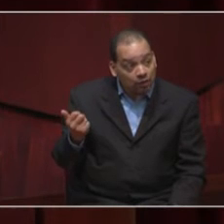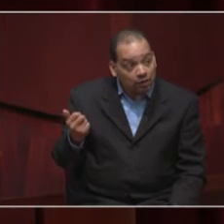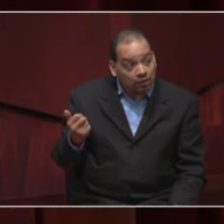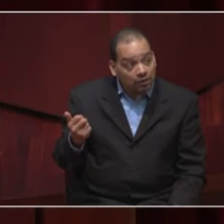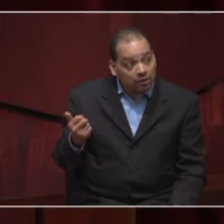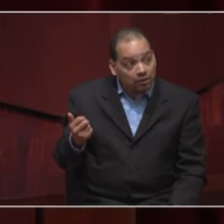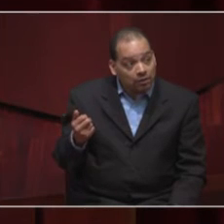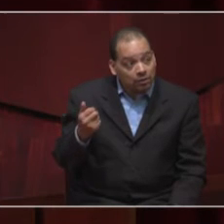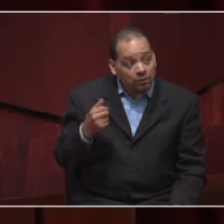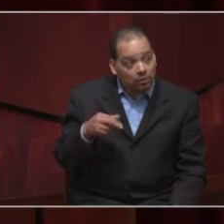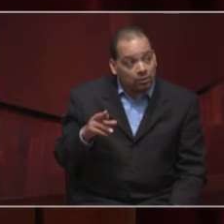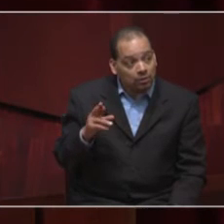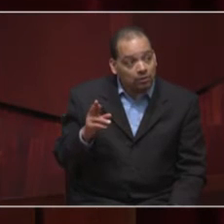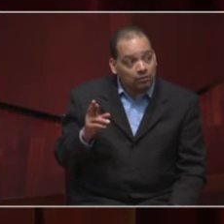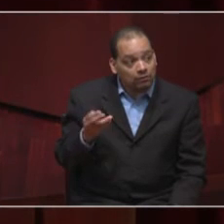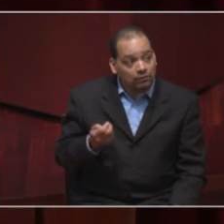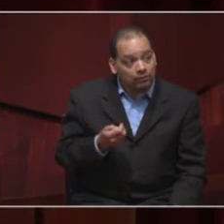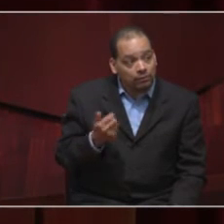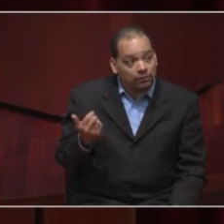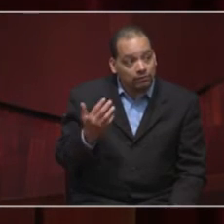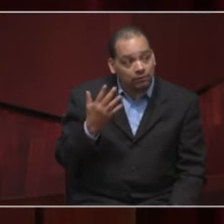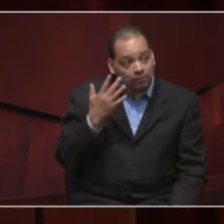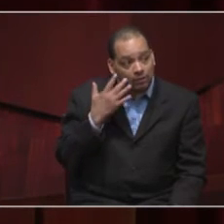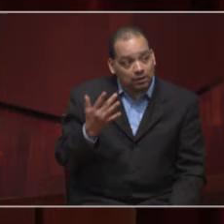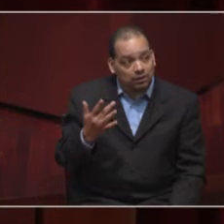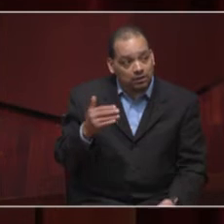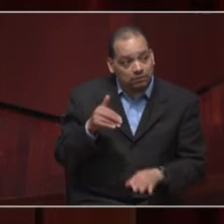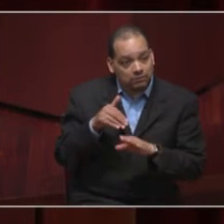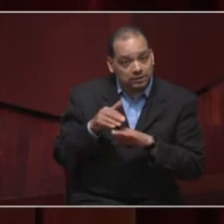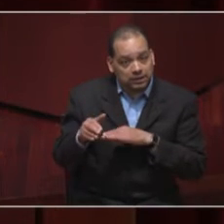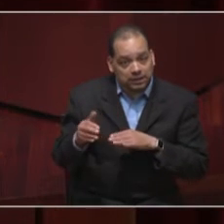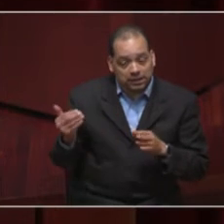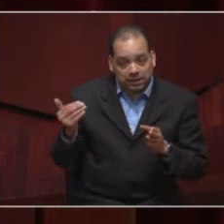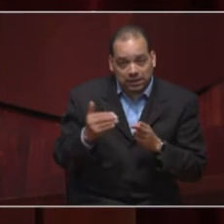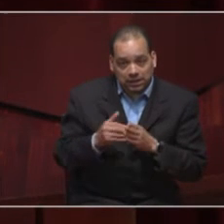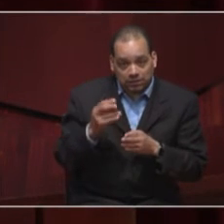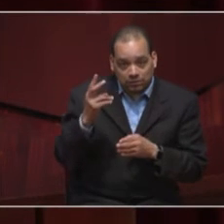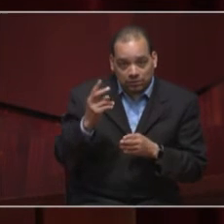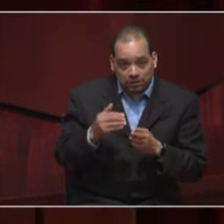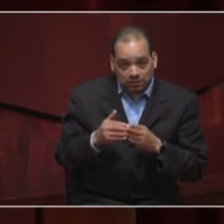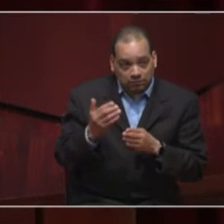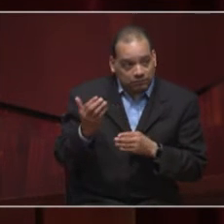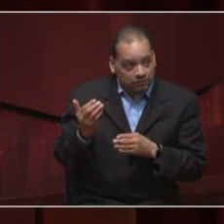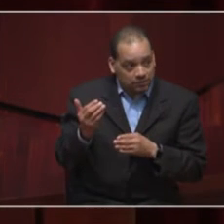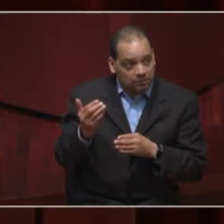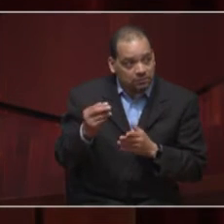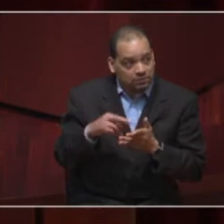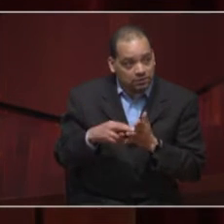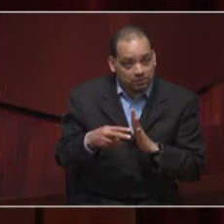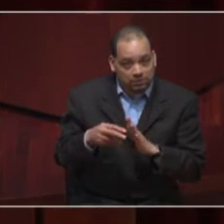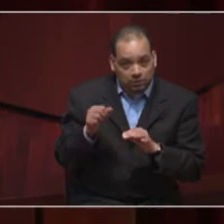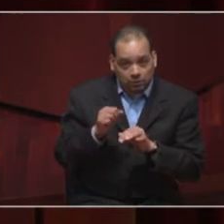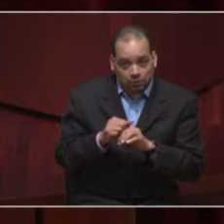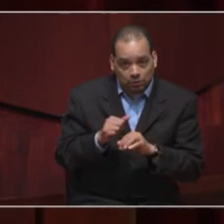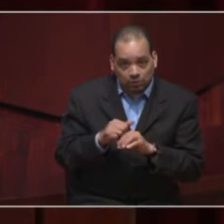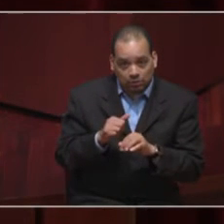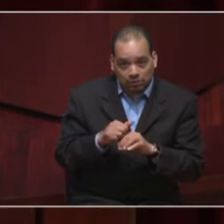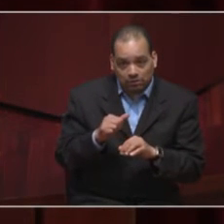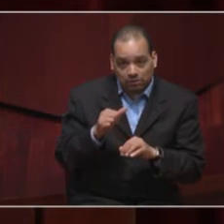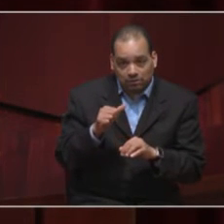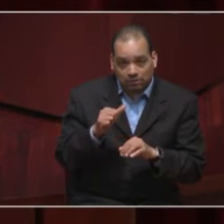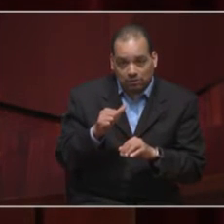Or do they remove them because they reissue it again in 15 as work that continues to be eligible for